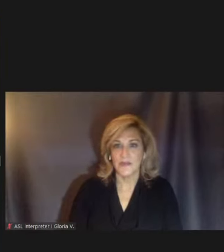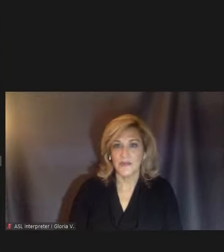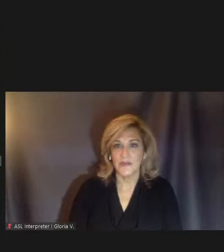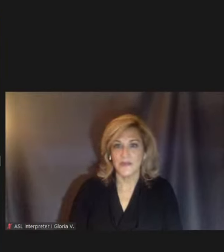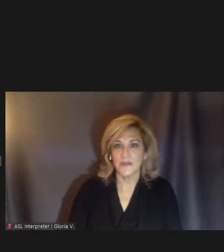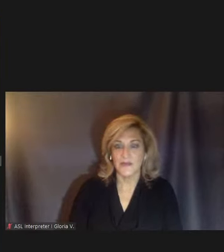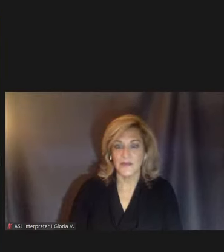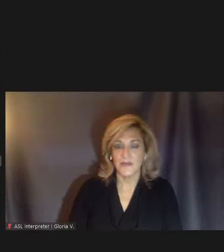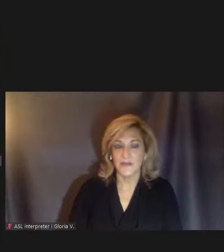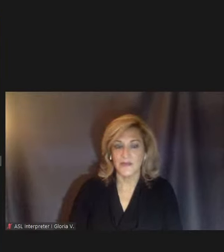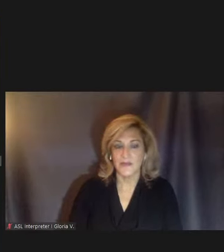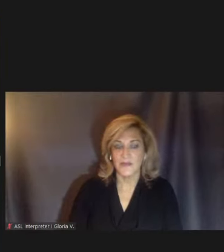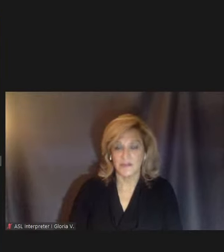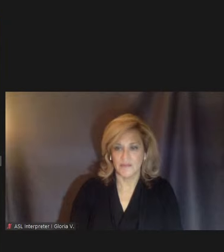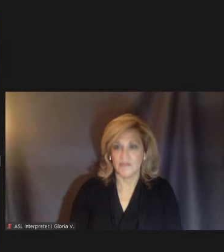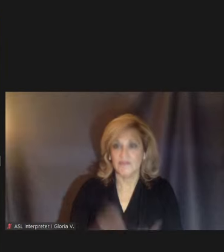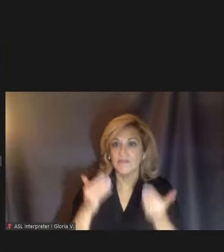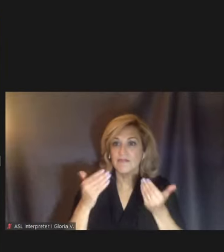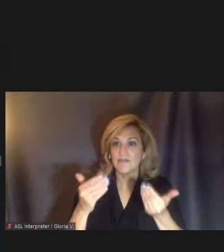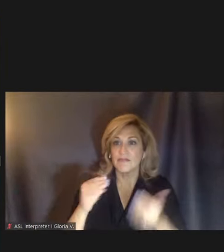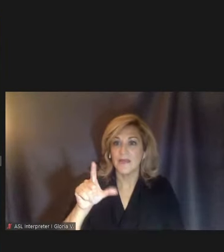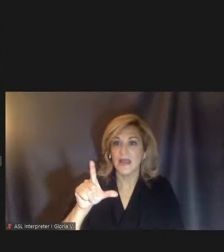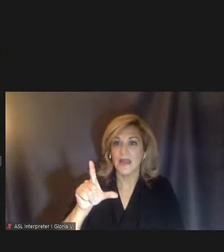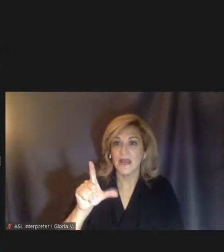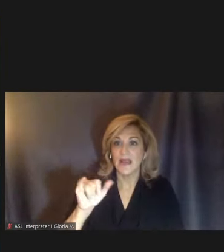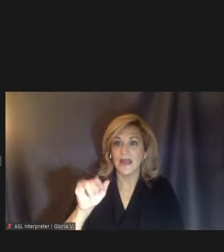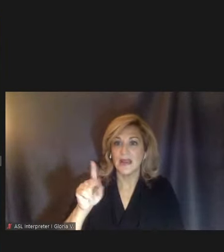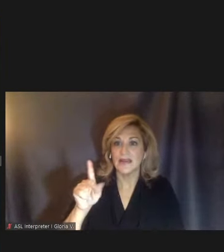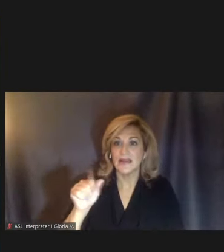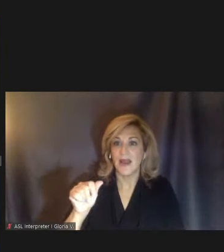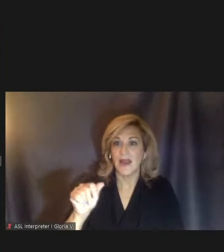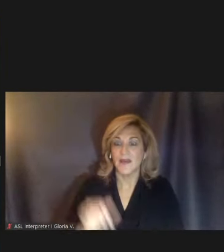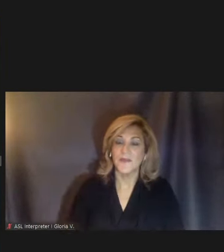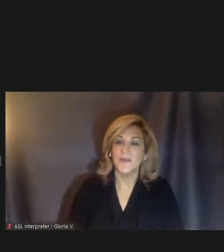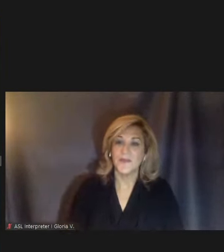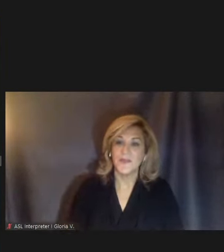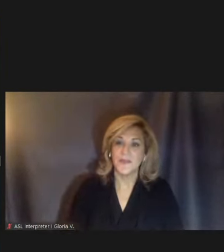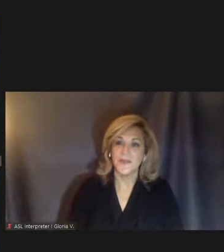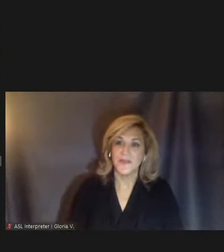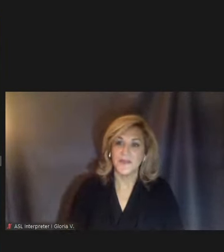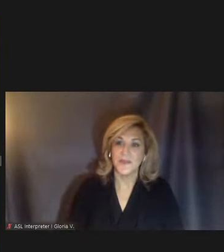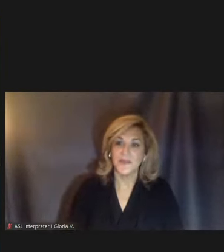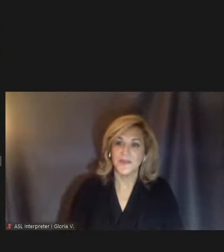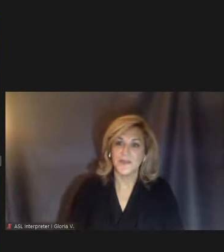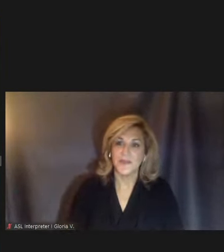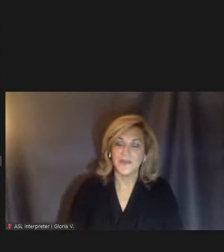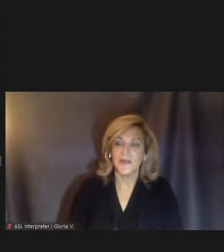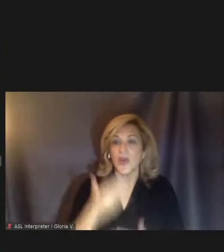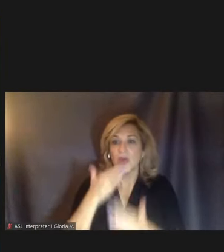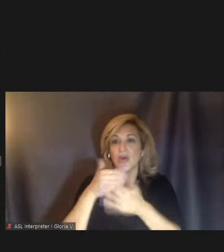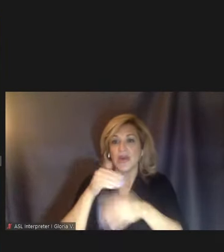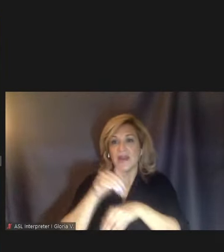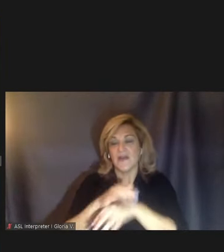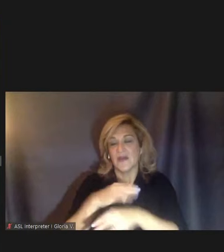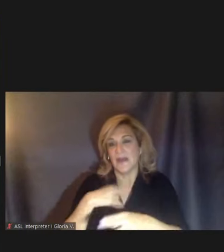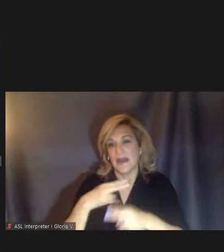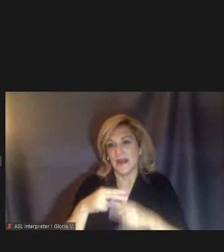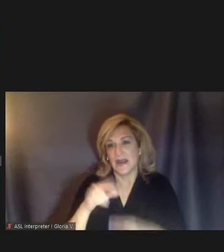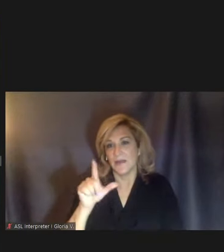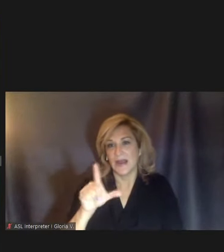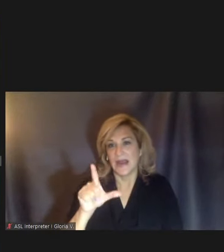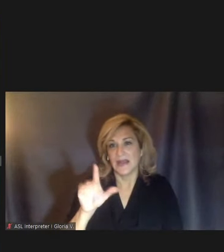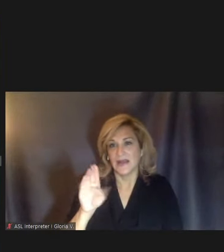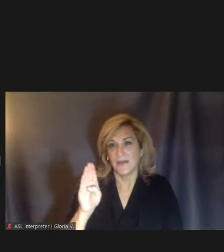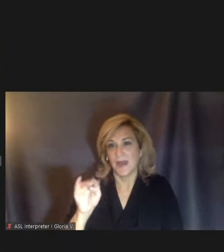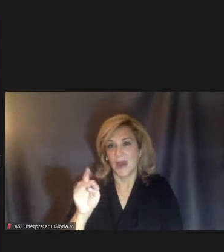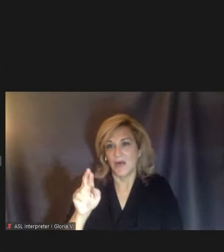Linda? Good evening. My name is Linda Barron. I'm the president of the Staten